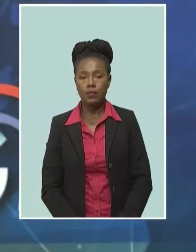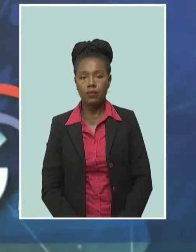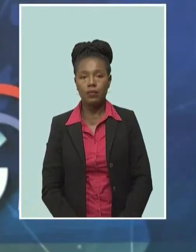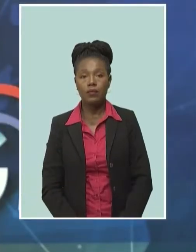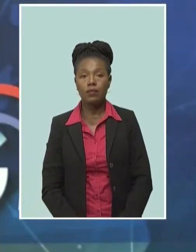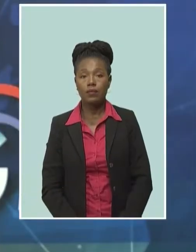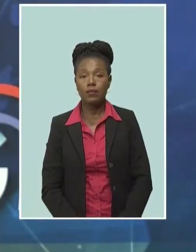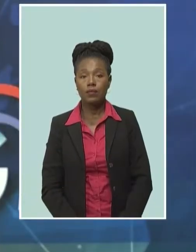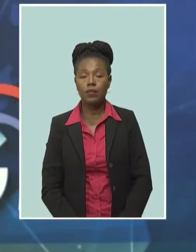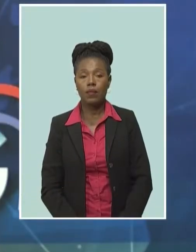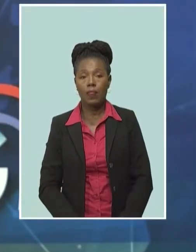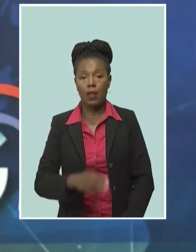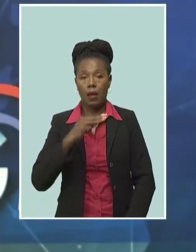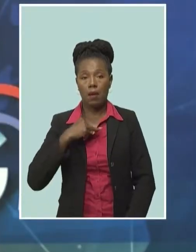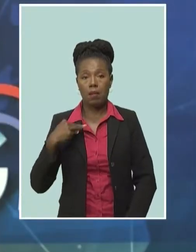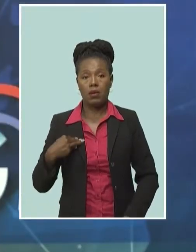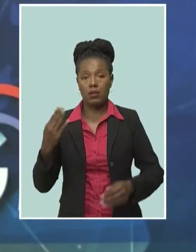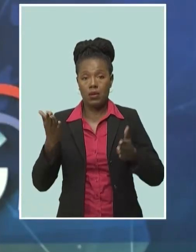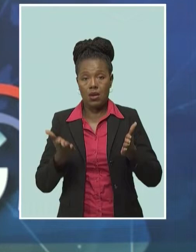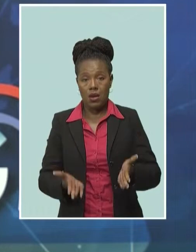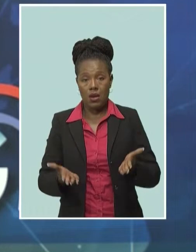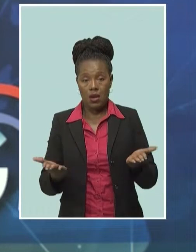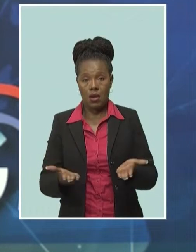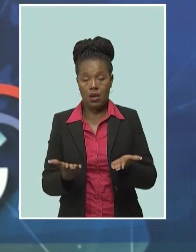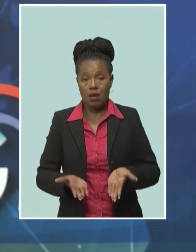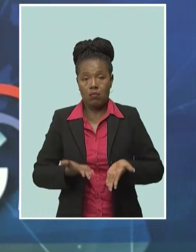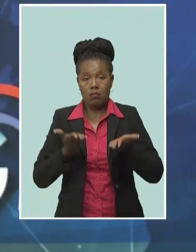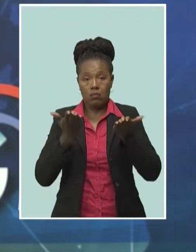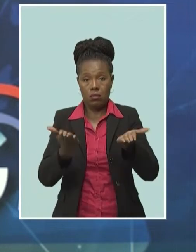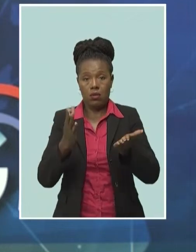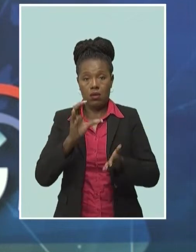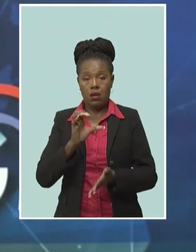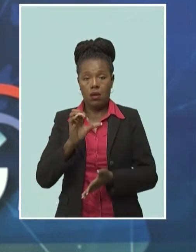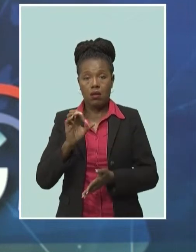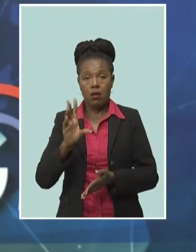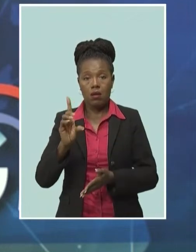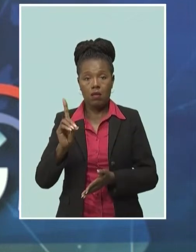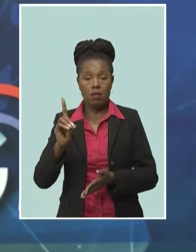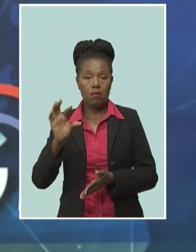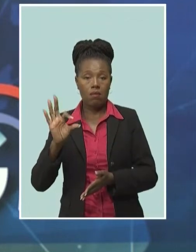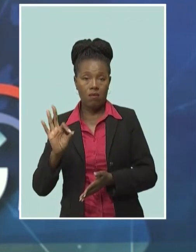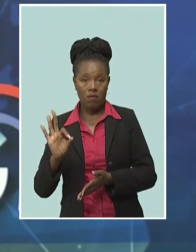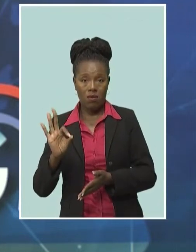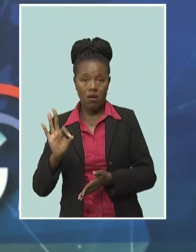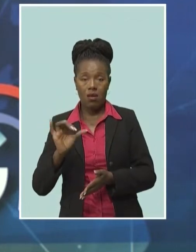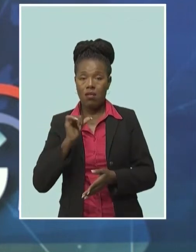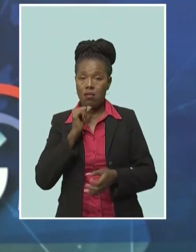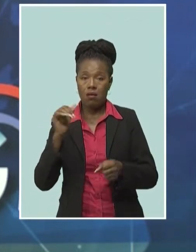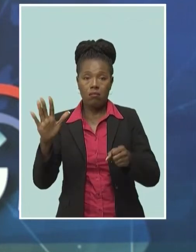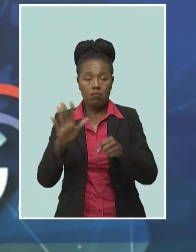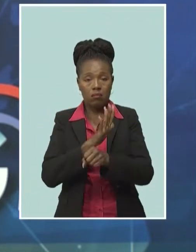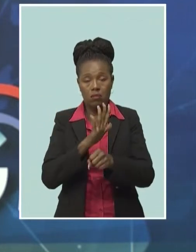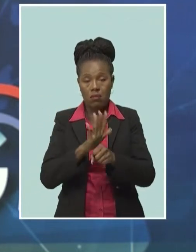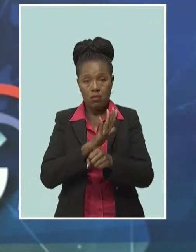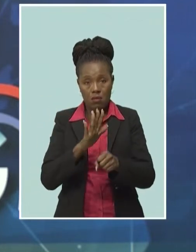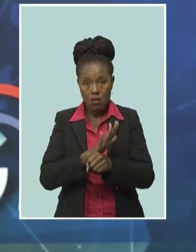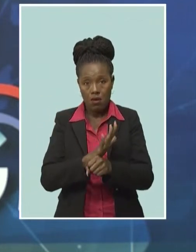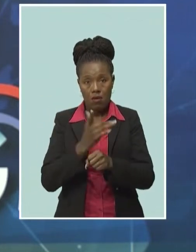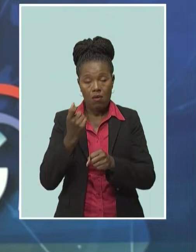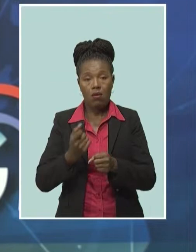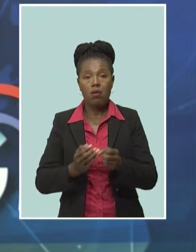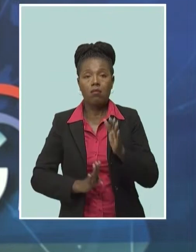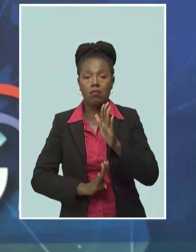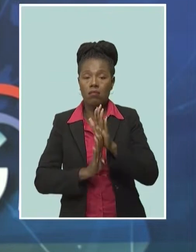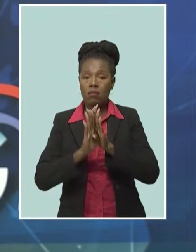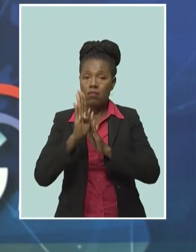A senior minister here in Barbados is suggesting that the CARICOM Development Fund is insufficient given the scope of development projects